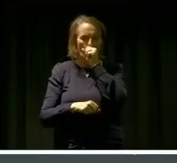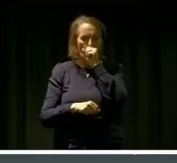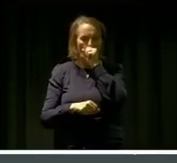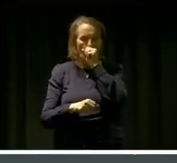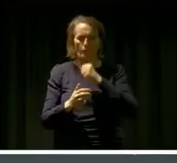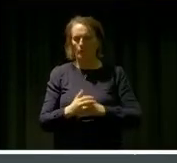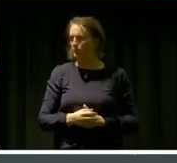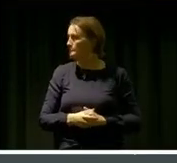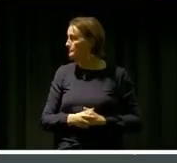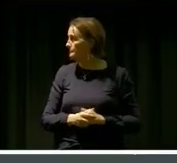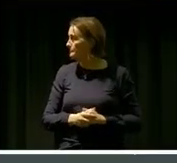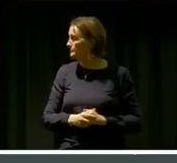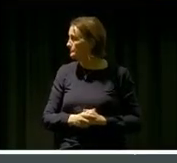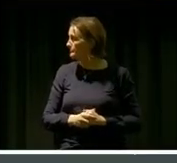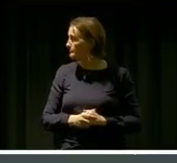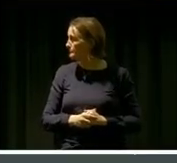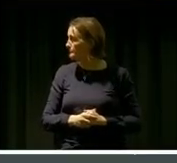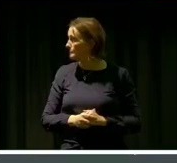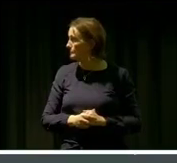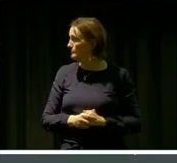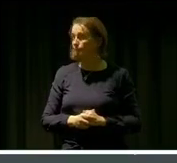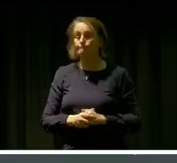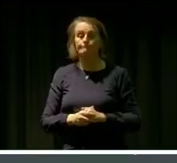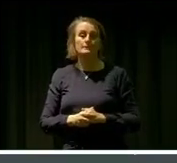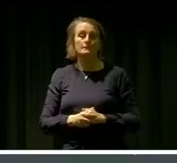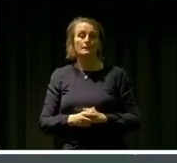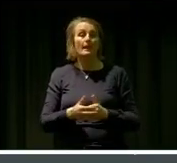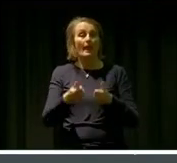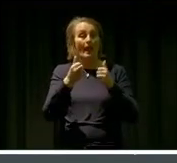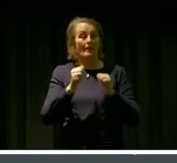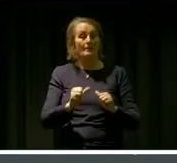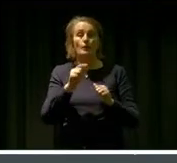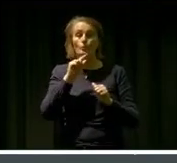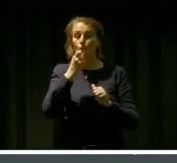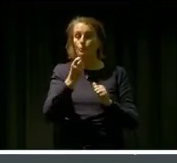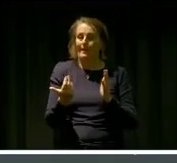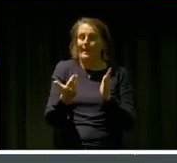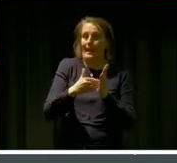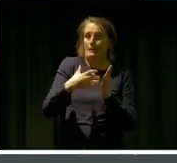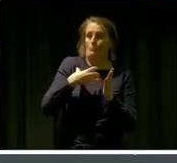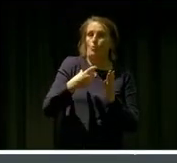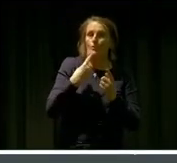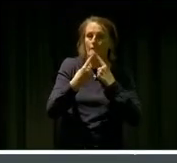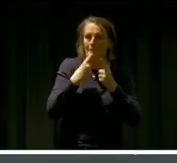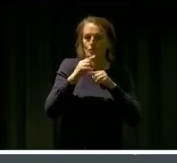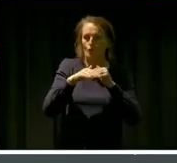other significant change is the expansion of the smoking domain as its own column.